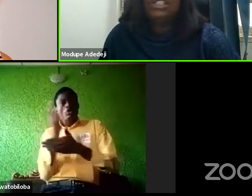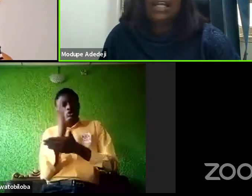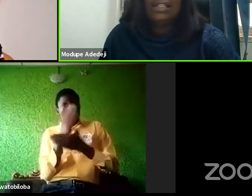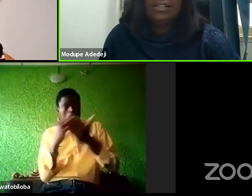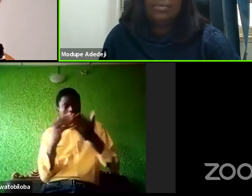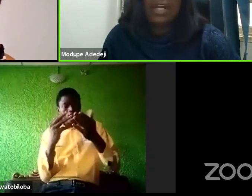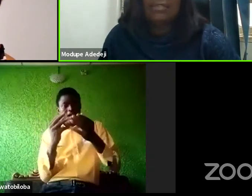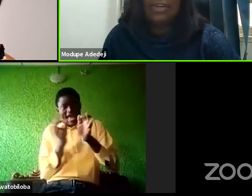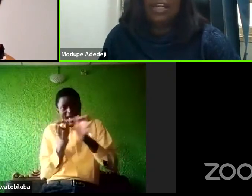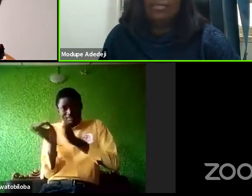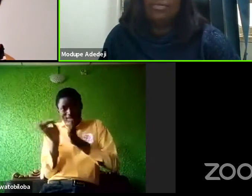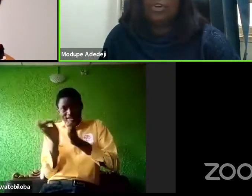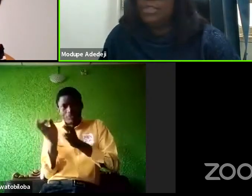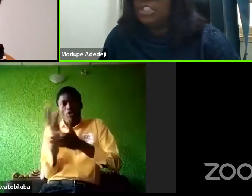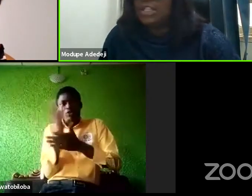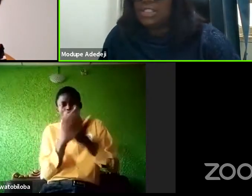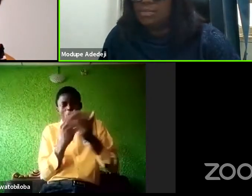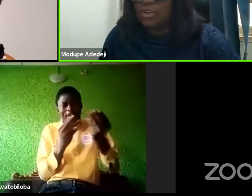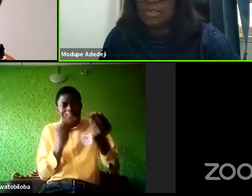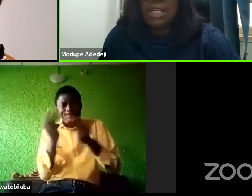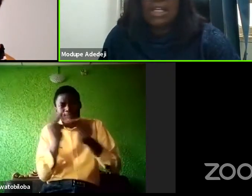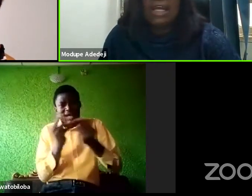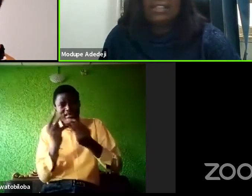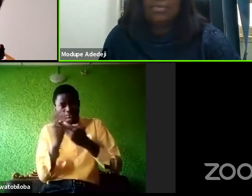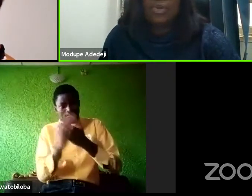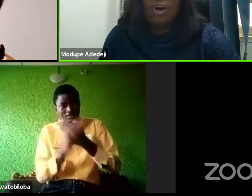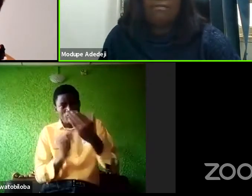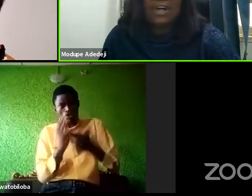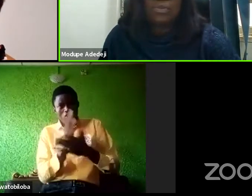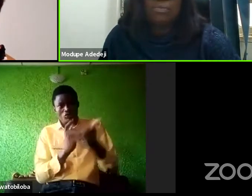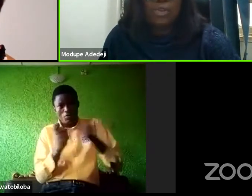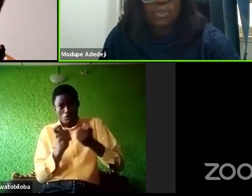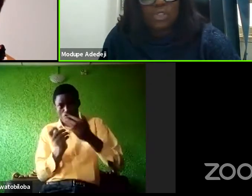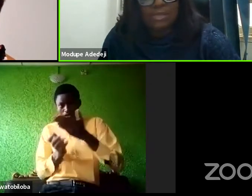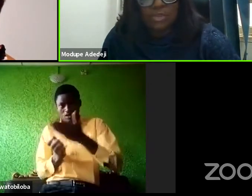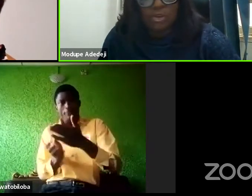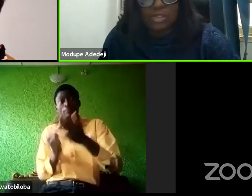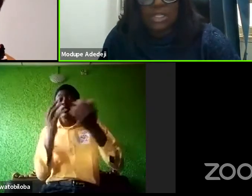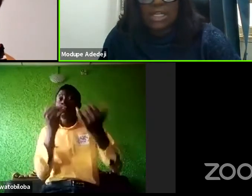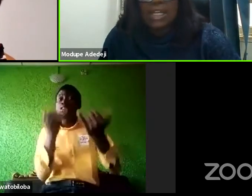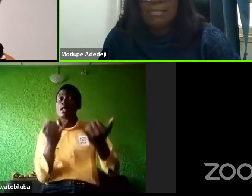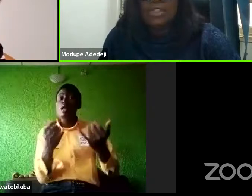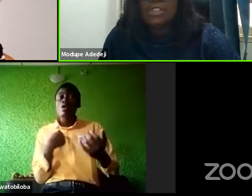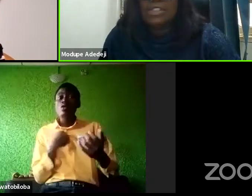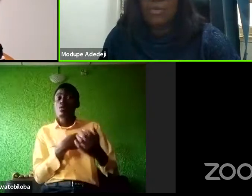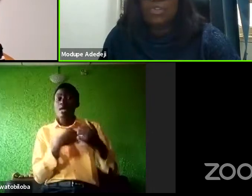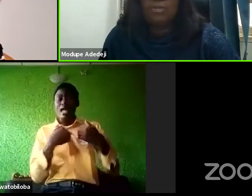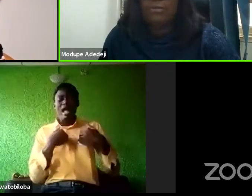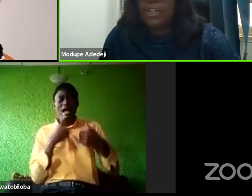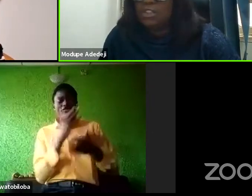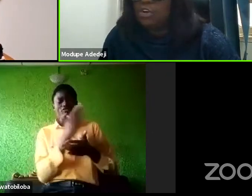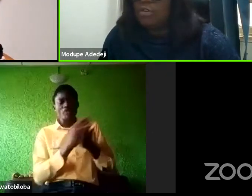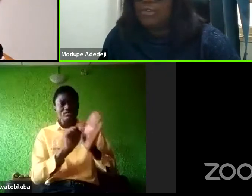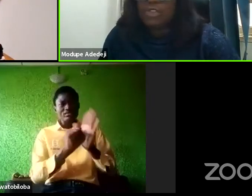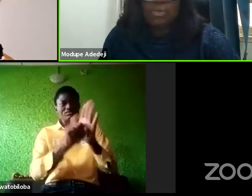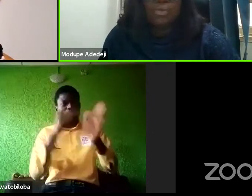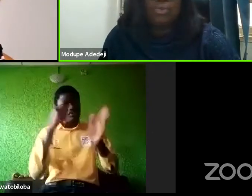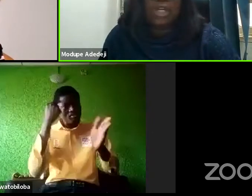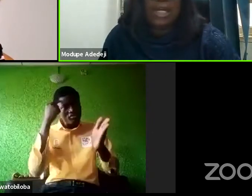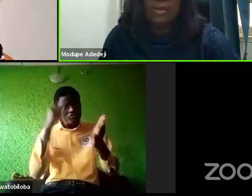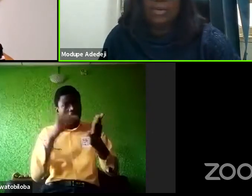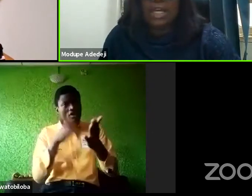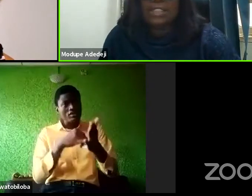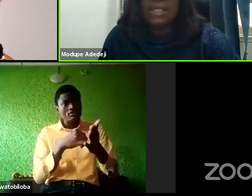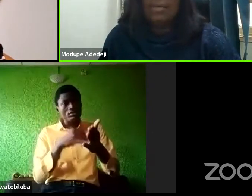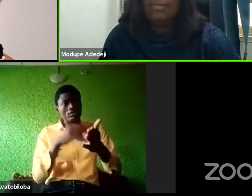So initially, we have some initial symptoms that we call vasomotor symptoms. That means what you feel, your